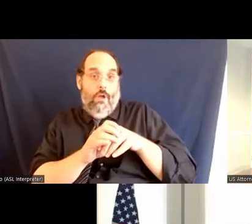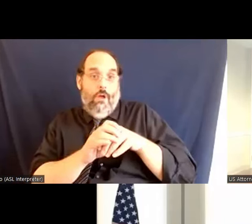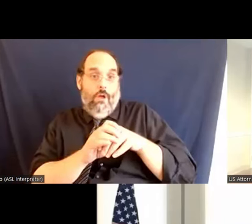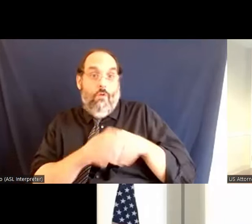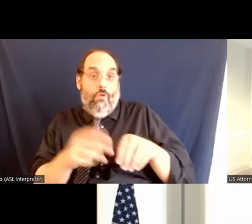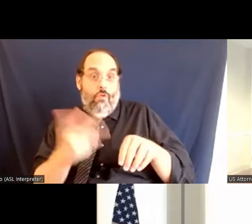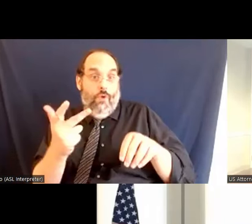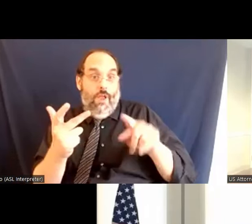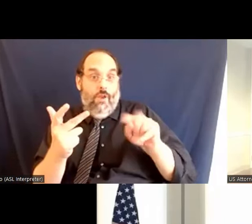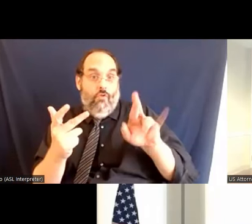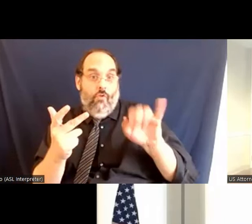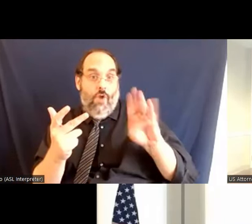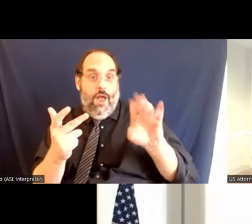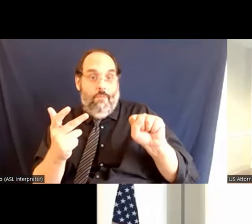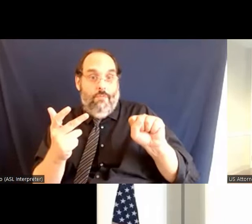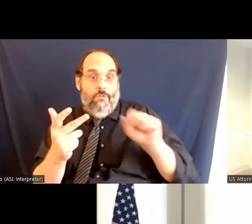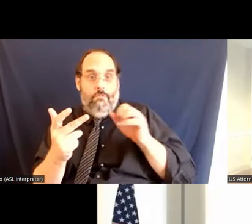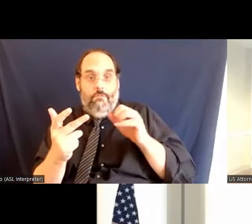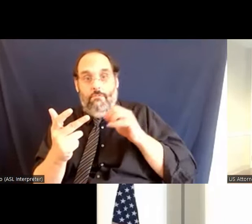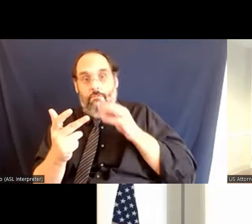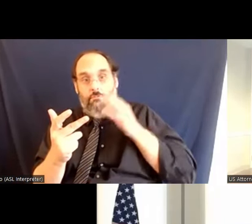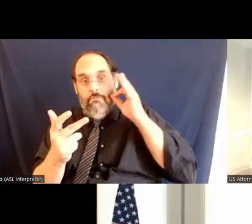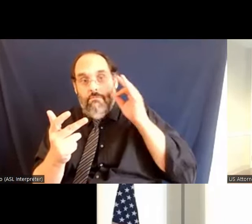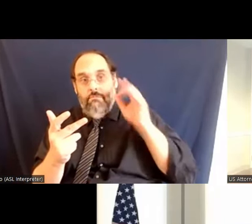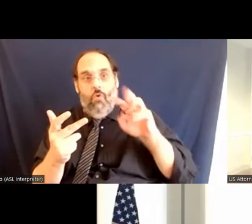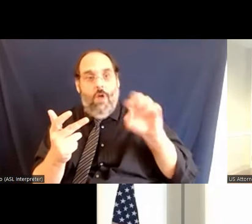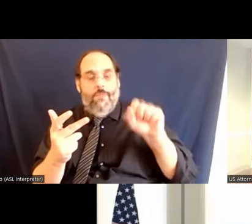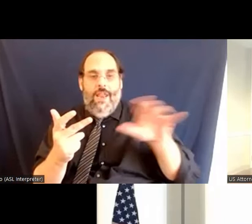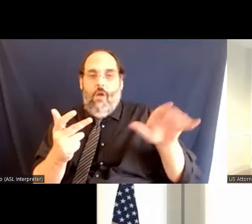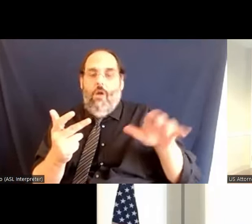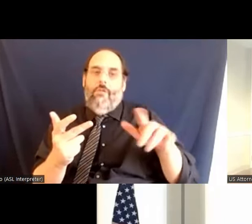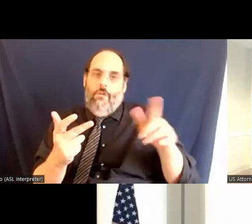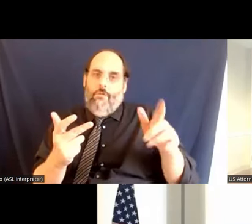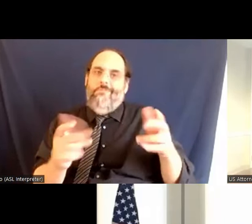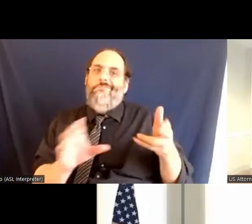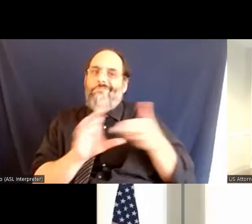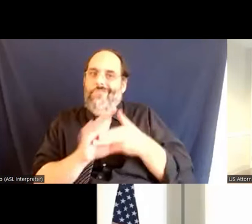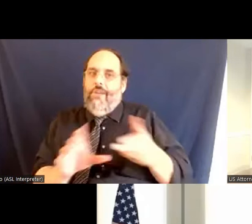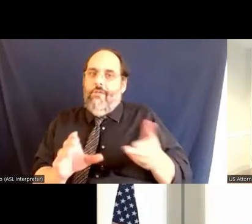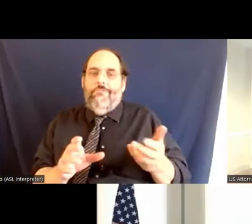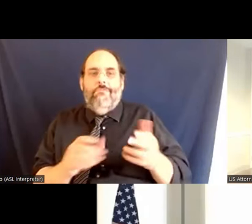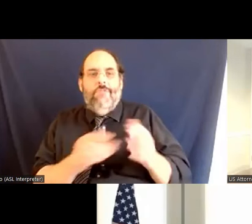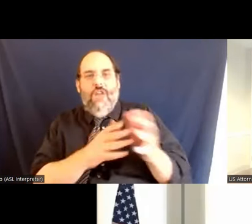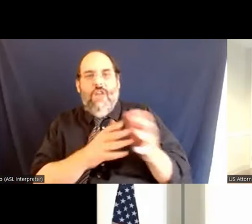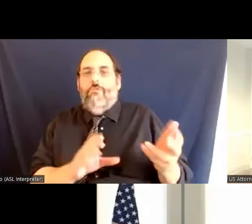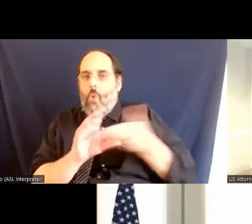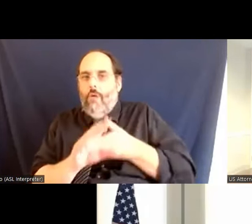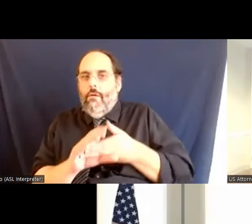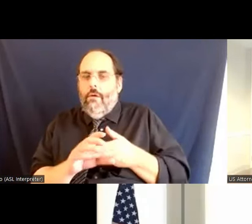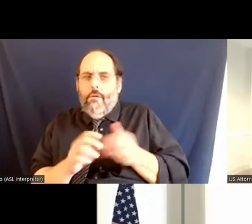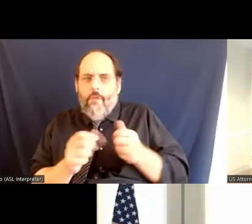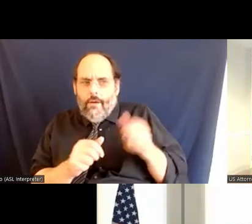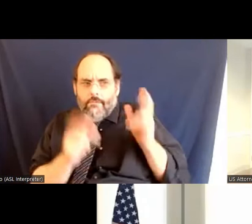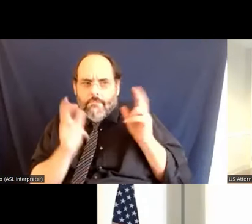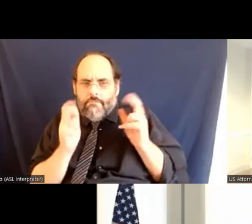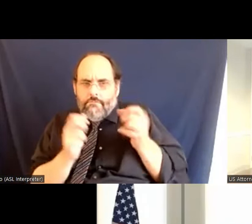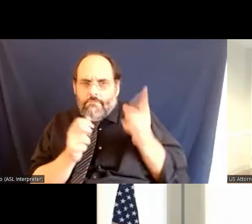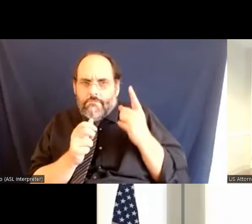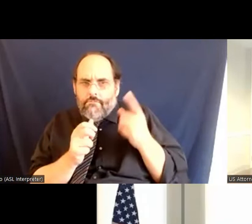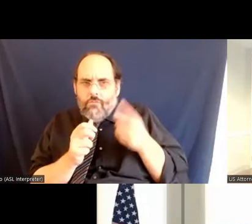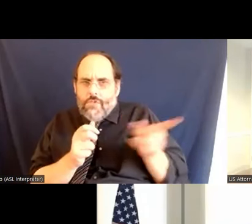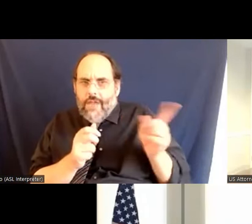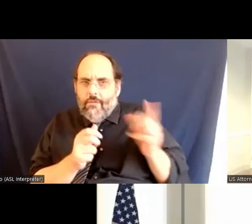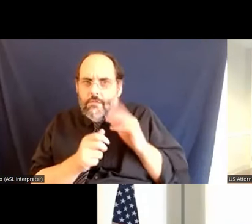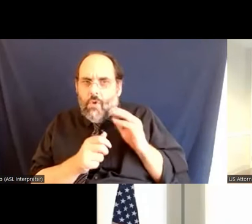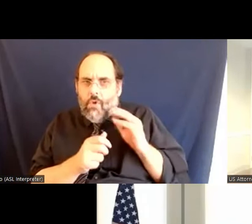three tribes in that region. So leaders from that tribe, those tribes, and, tried to understand what was going on in